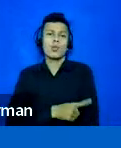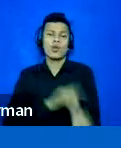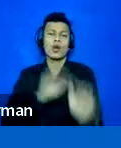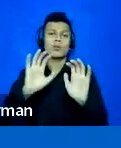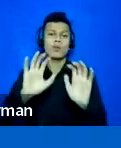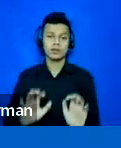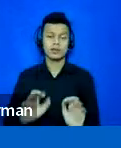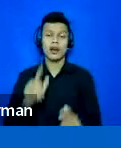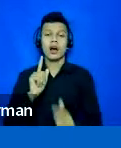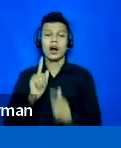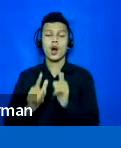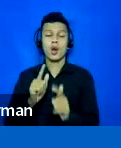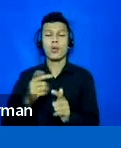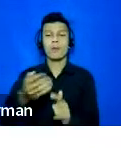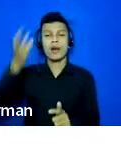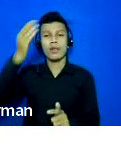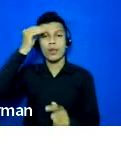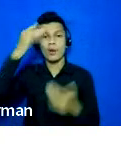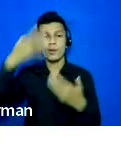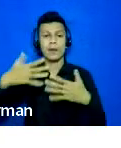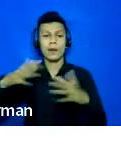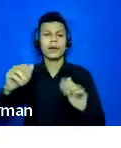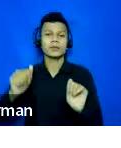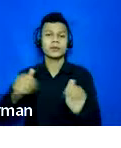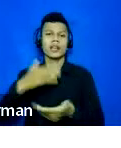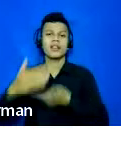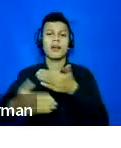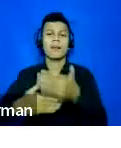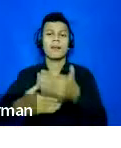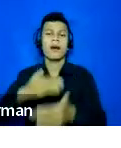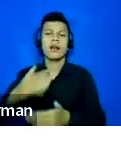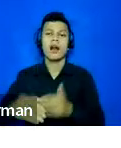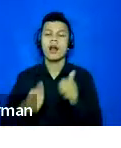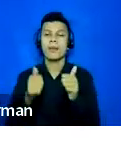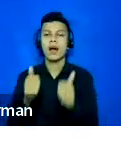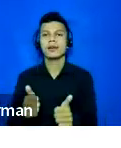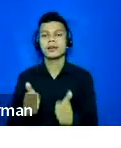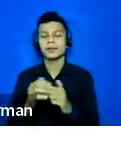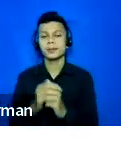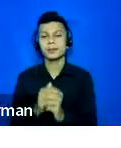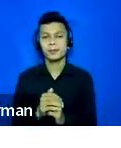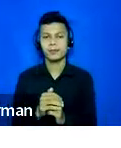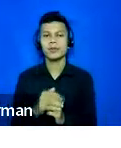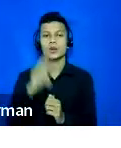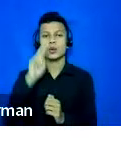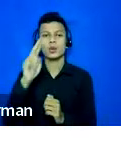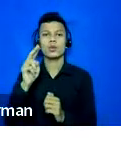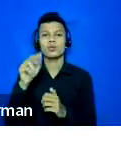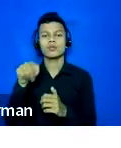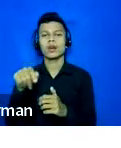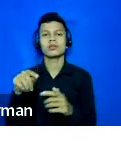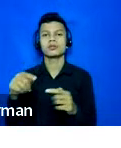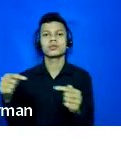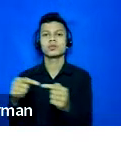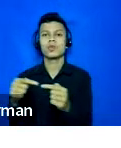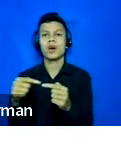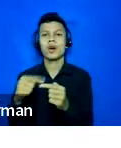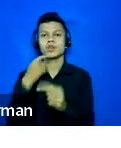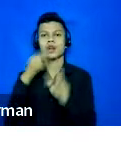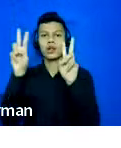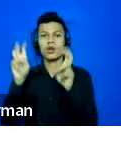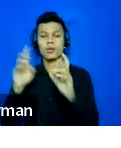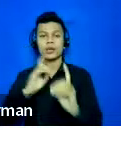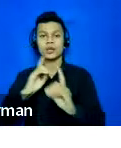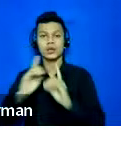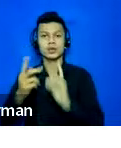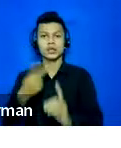Next, please. So to be aligning with the topic of our conversations today, I also would like to share